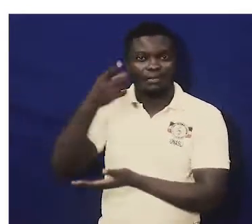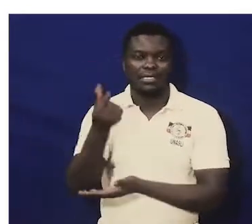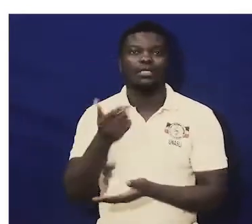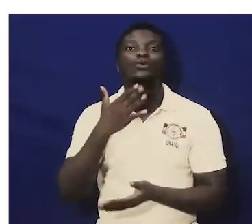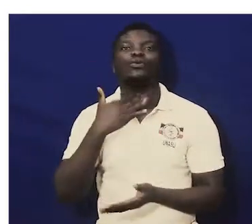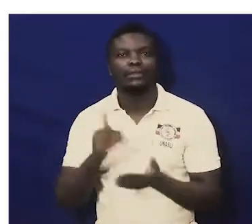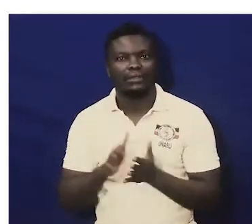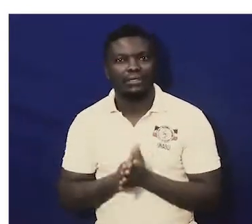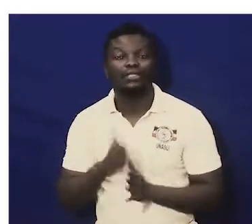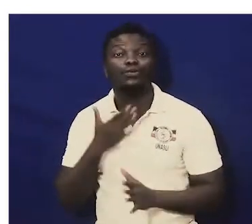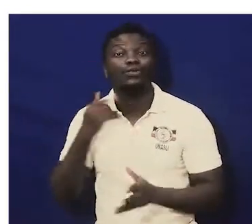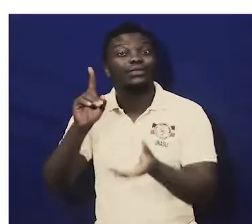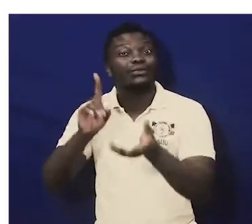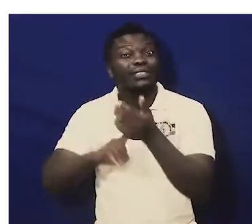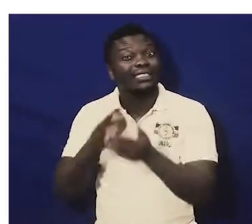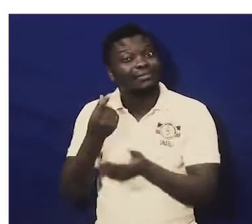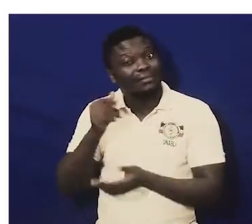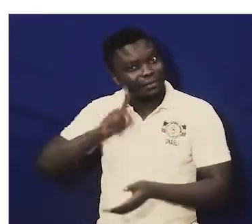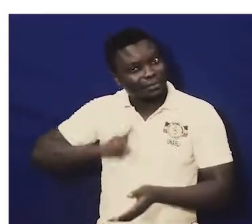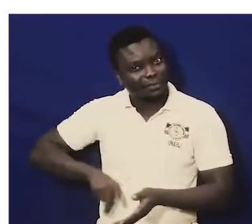in order to make a profit.